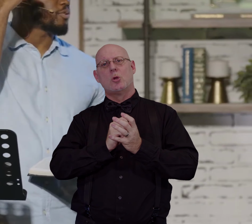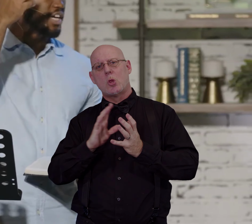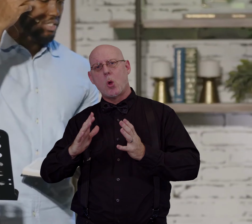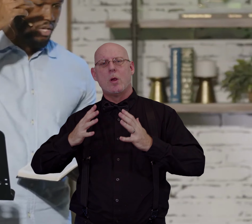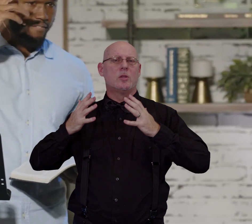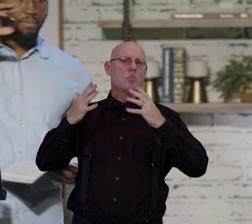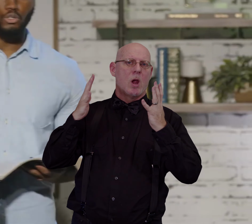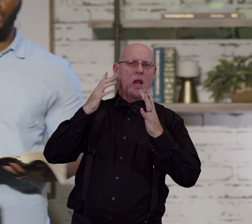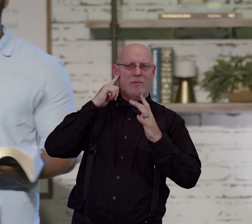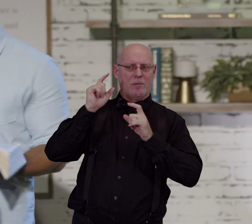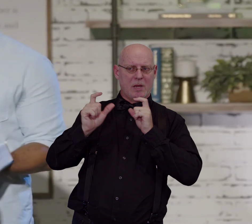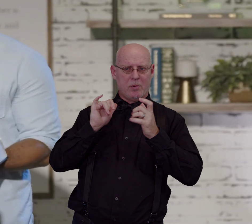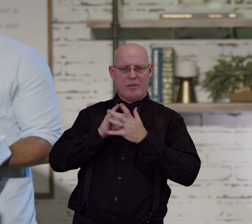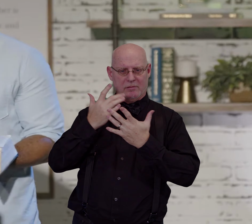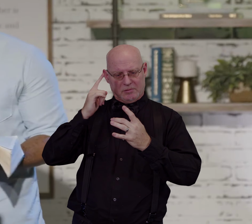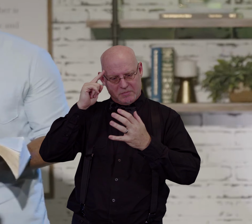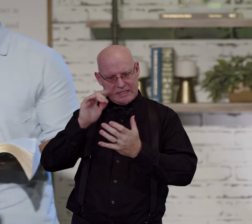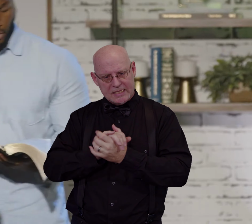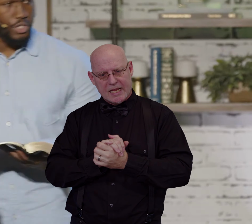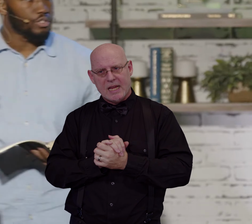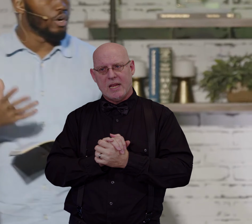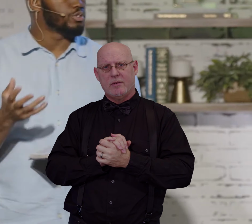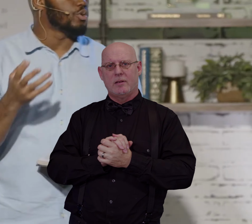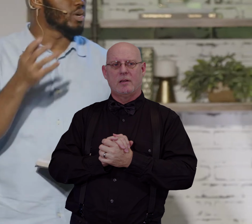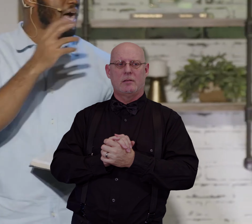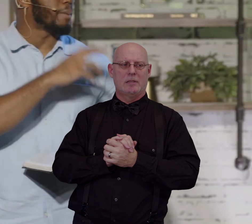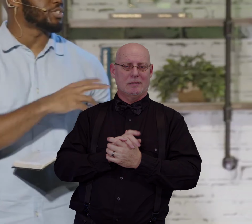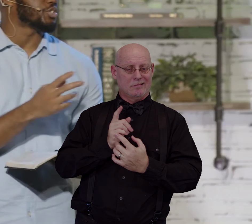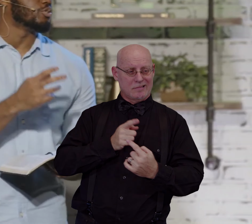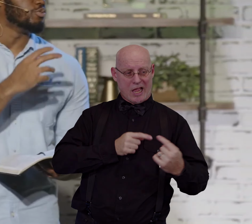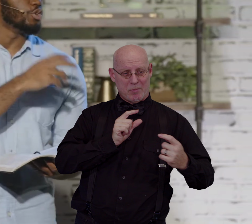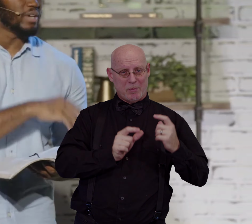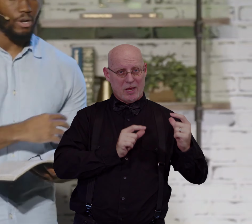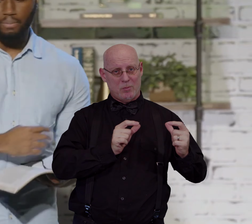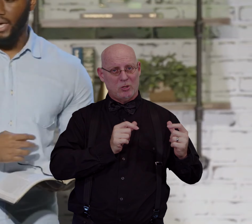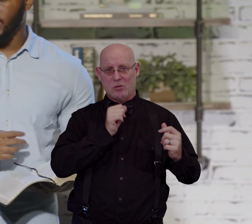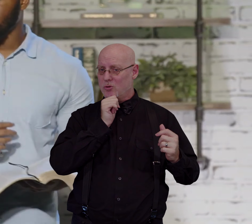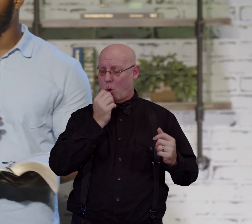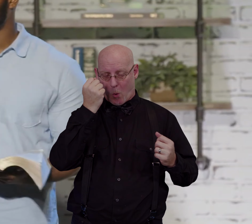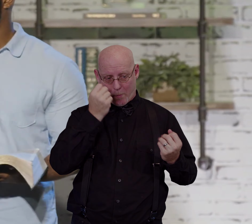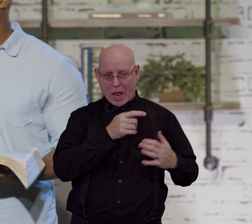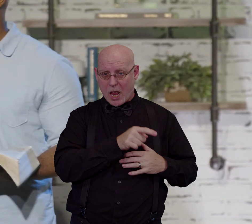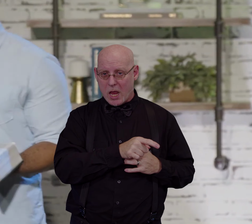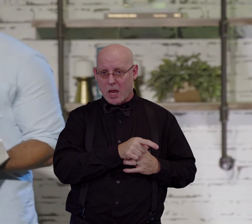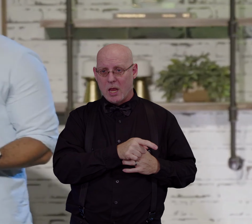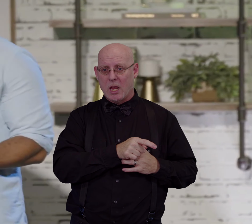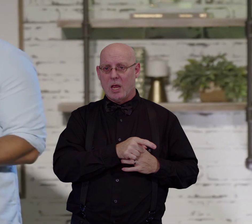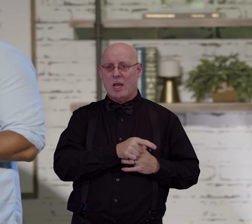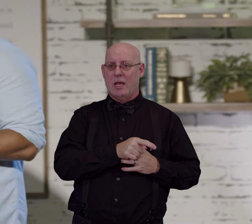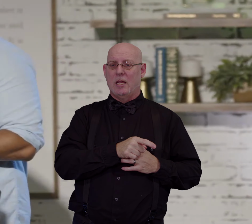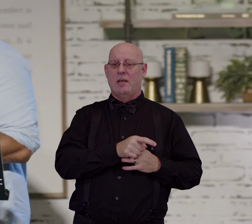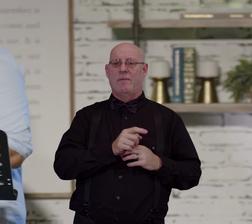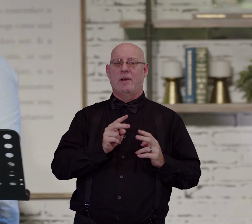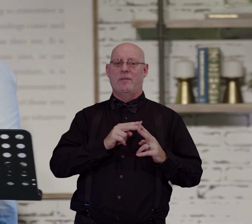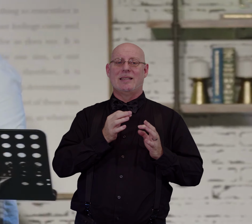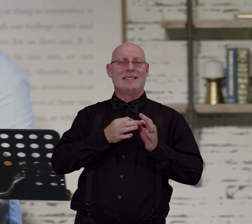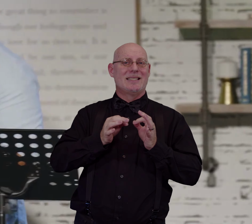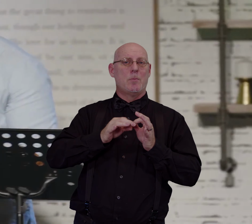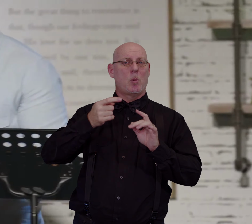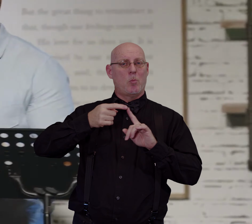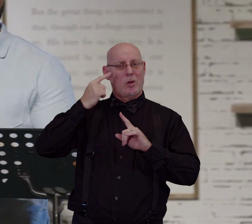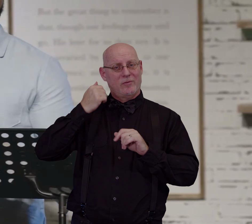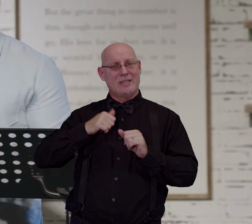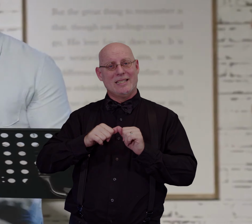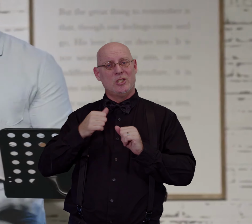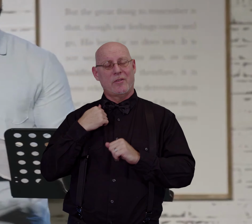glory and the praise from those who believed versus those who are in opposition who do not obey, it makes a really simple point